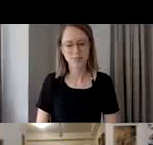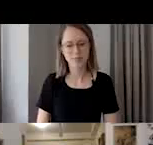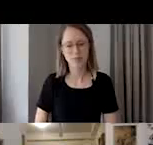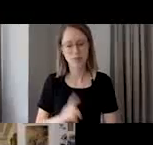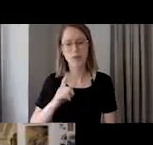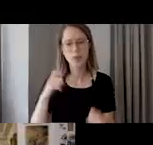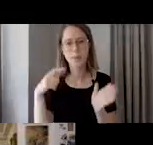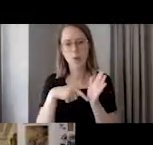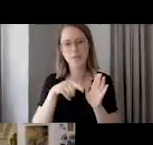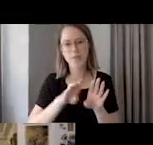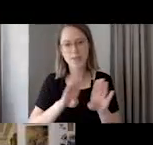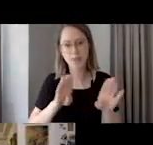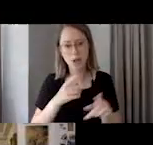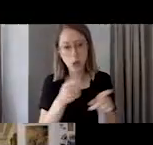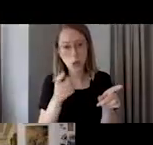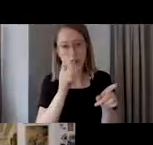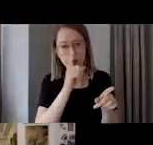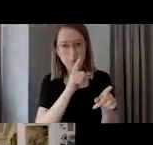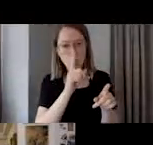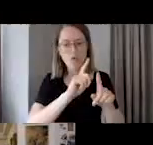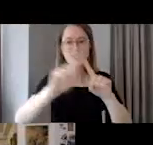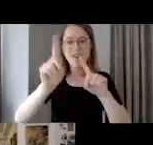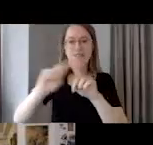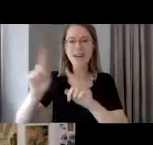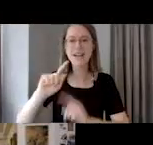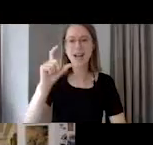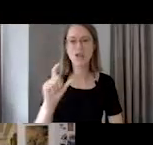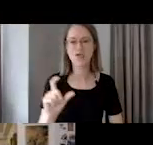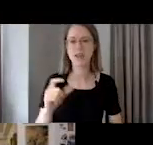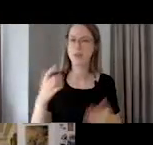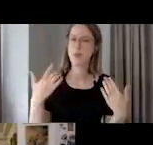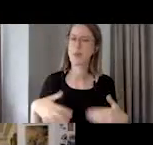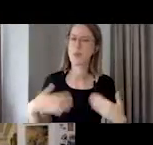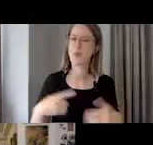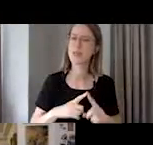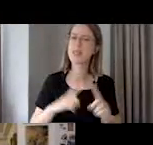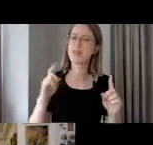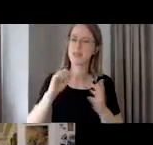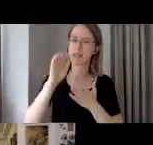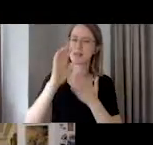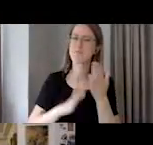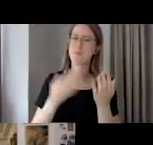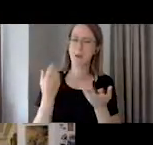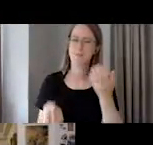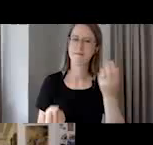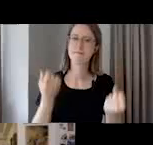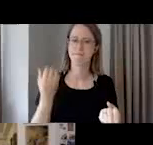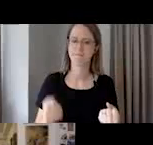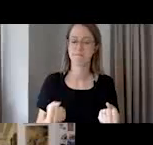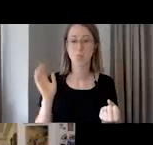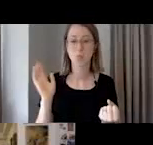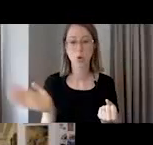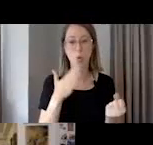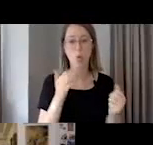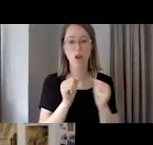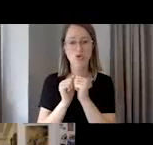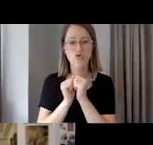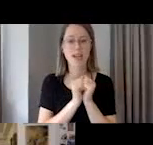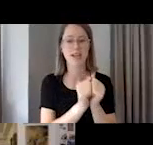this panel is you have people from many different countries who have many different experiences. But I think we all agree that